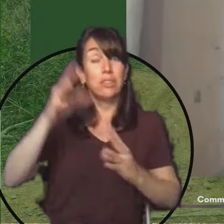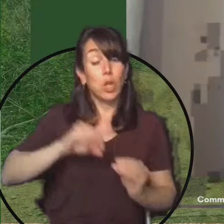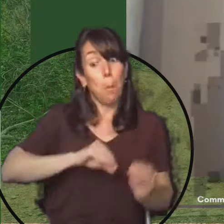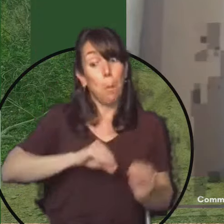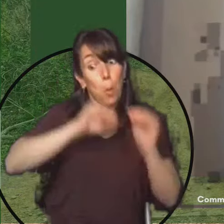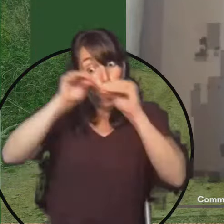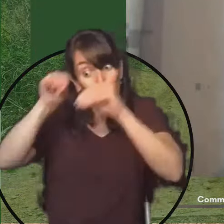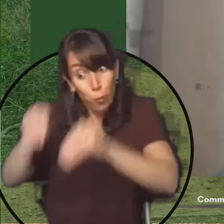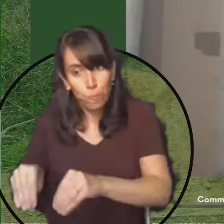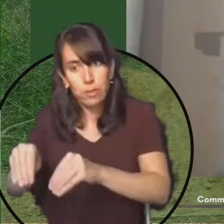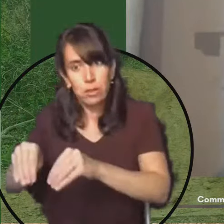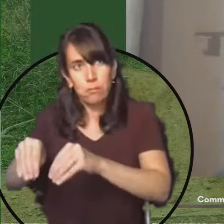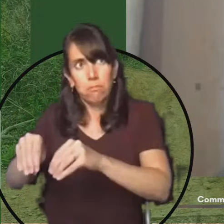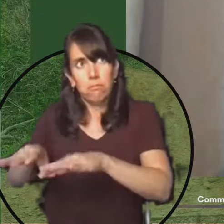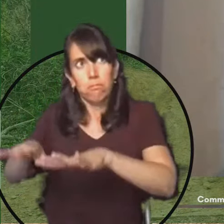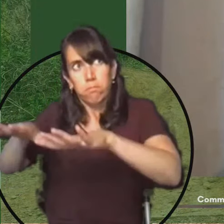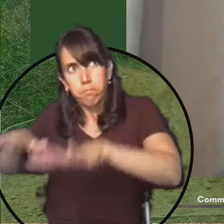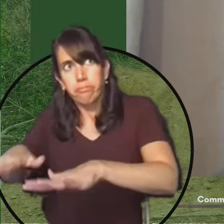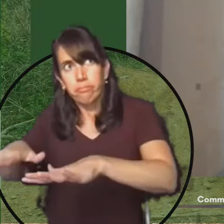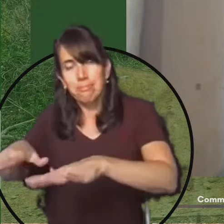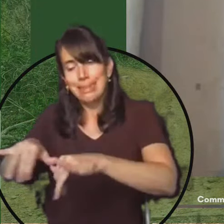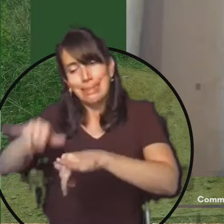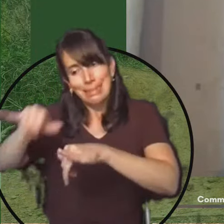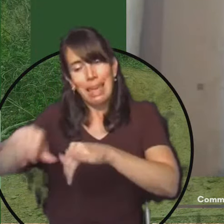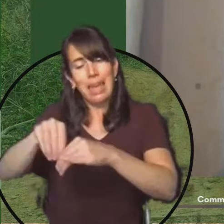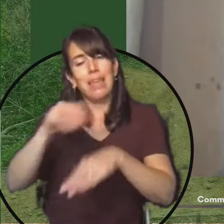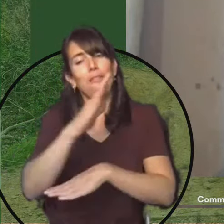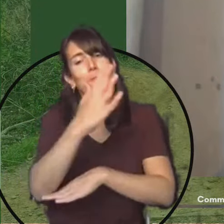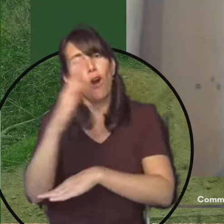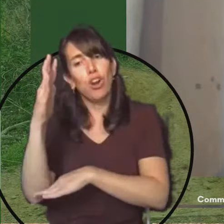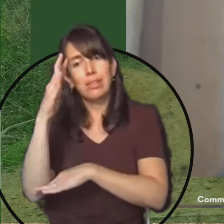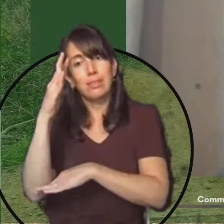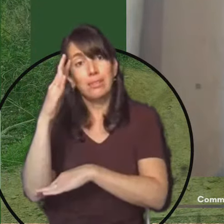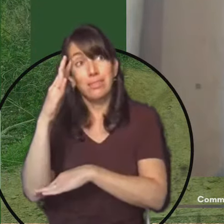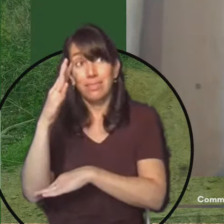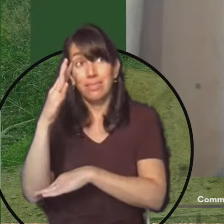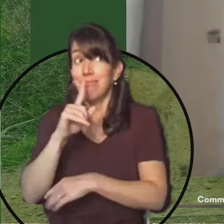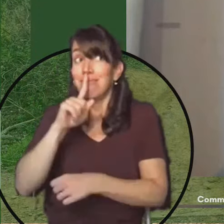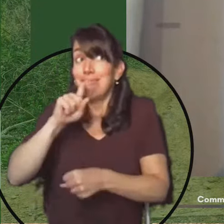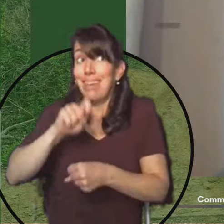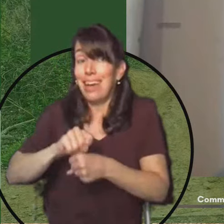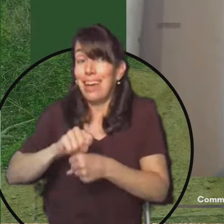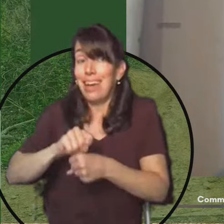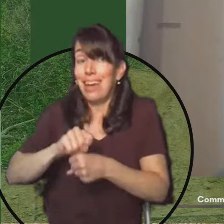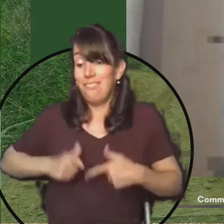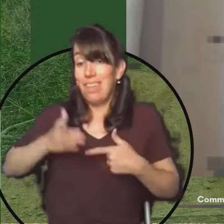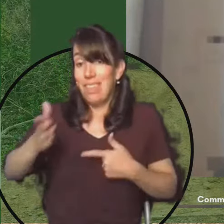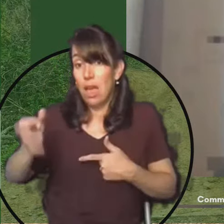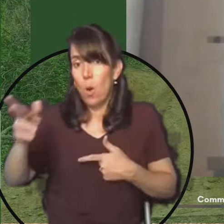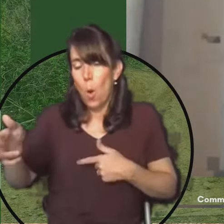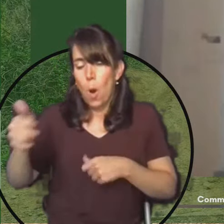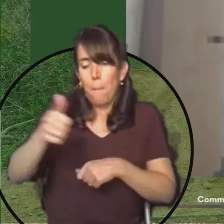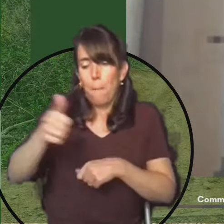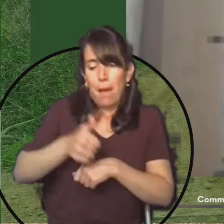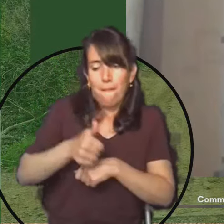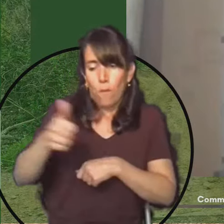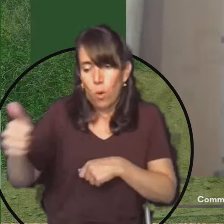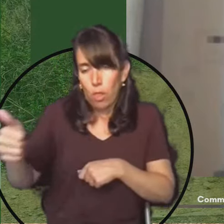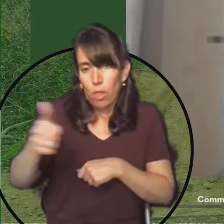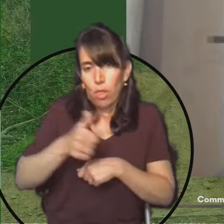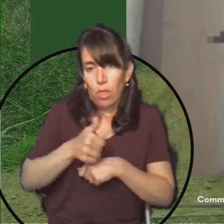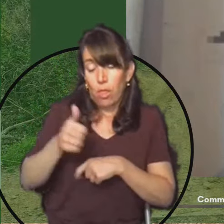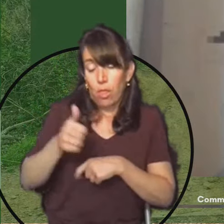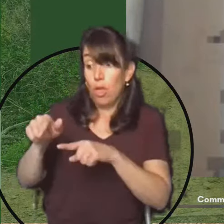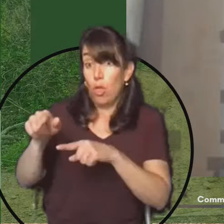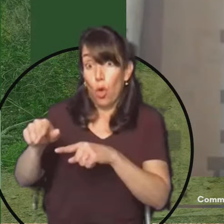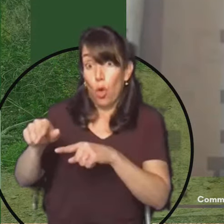particular stayed either indefinitely at that particular point in time, actually were living there, or would make frequent trips back when they would offer support. They